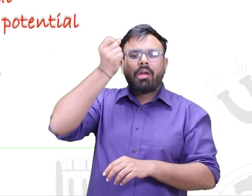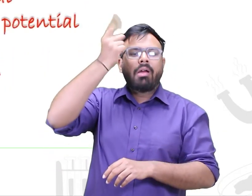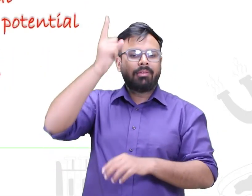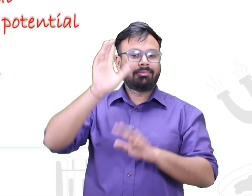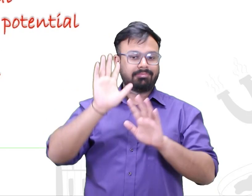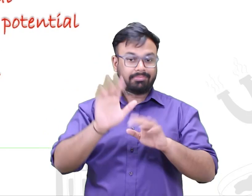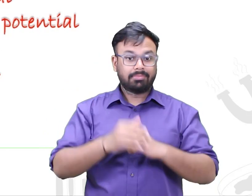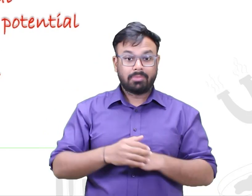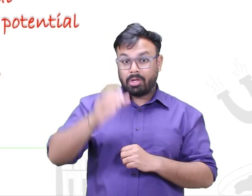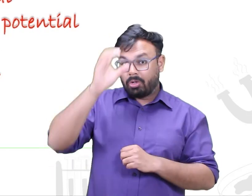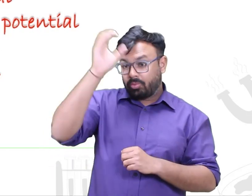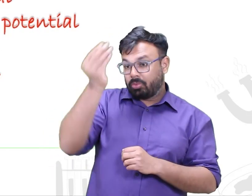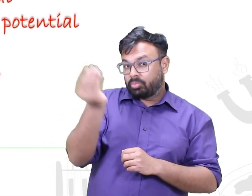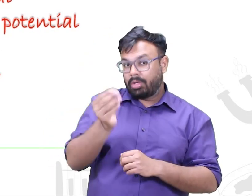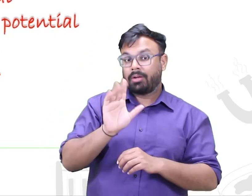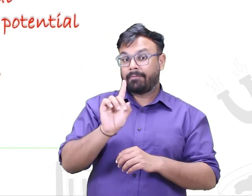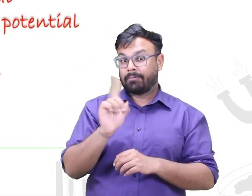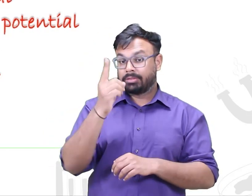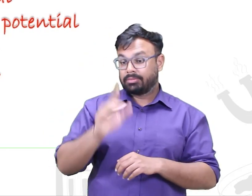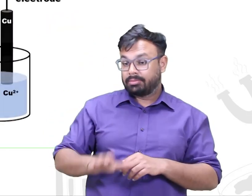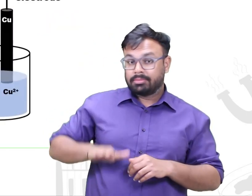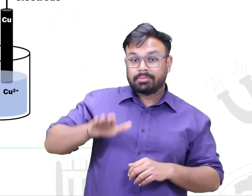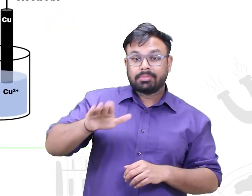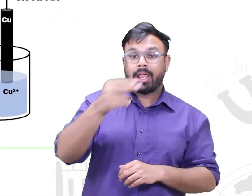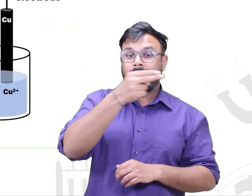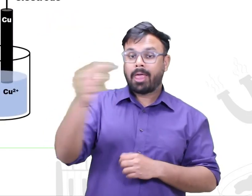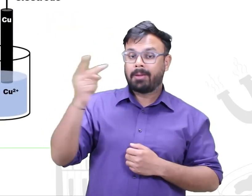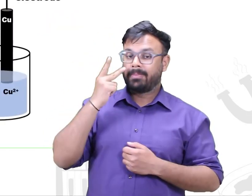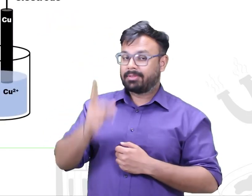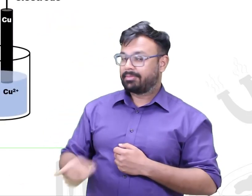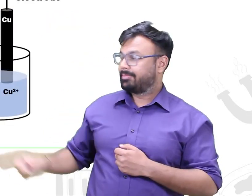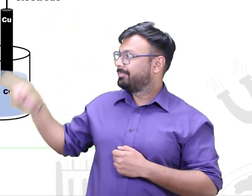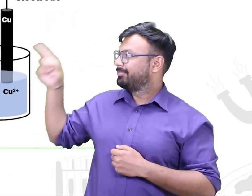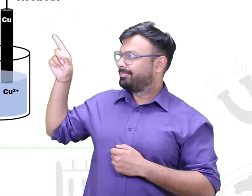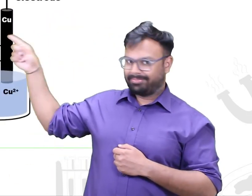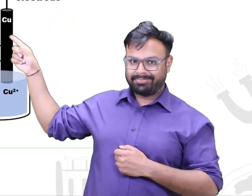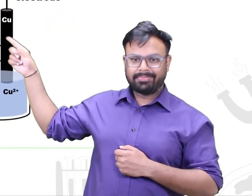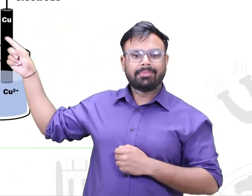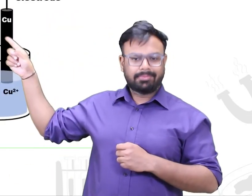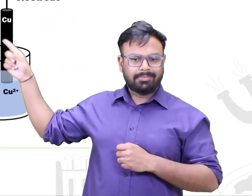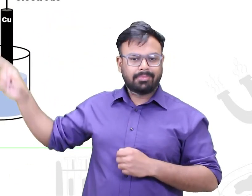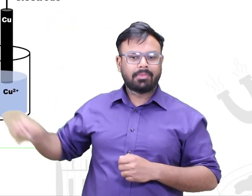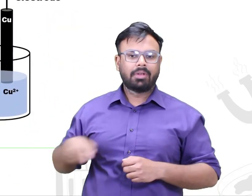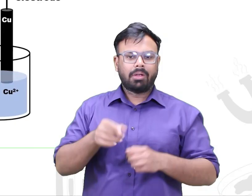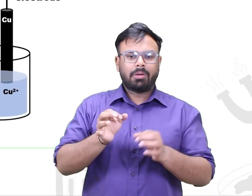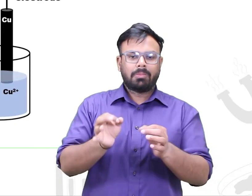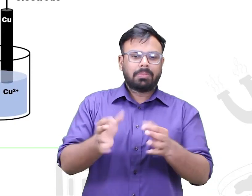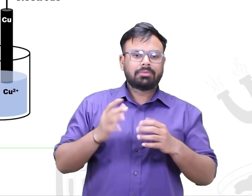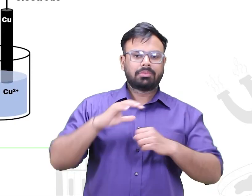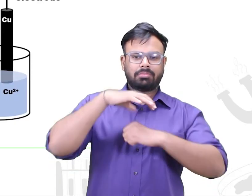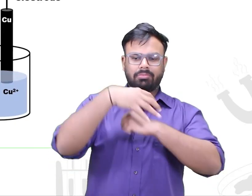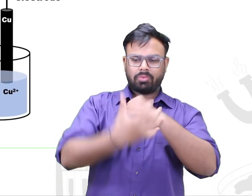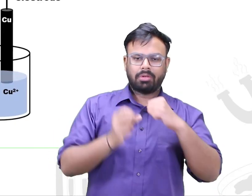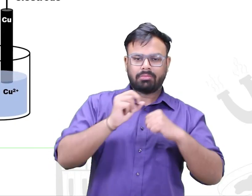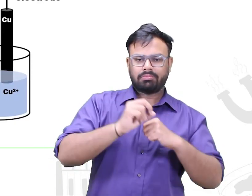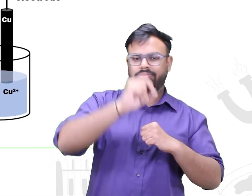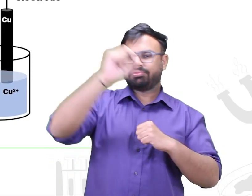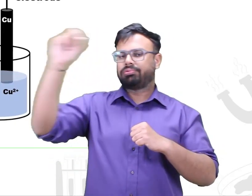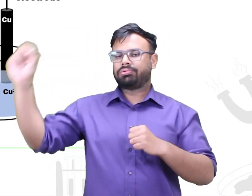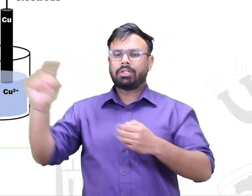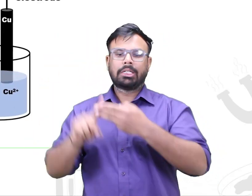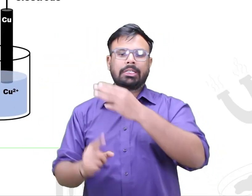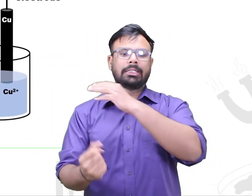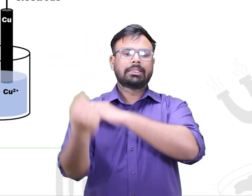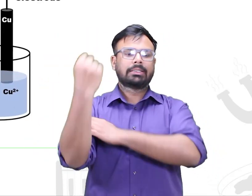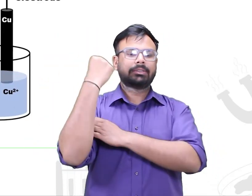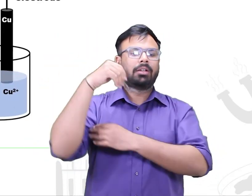few concepts to be known before. Firstly, the galvanic cell. Galvanic cell generates an electric current from energy which